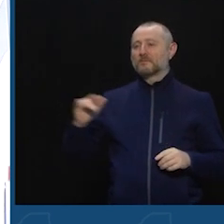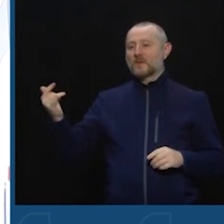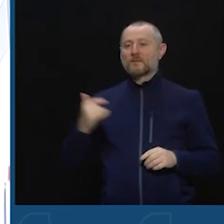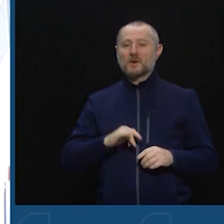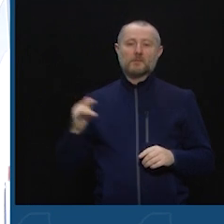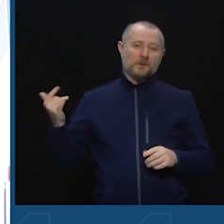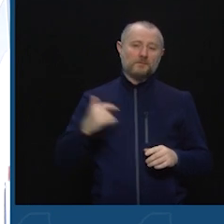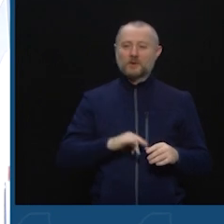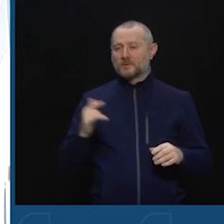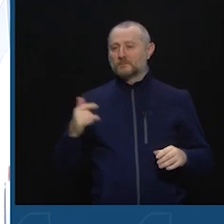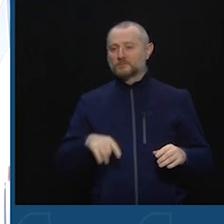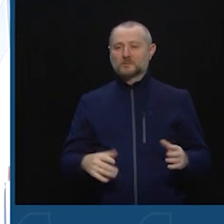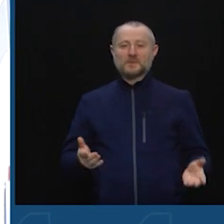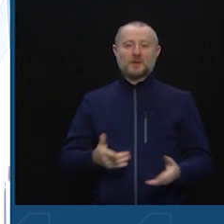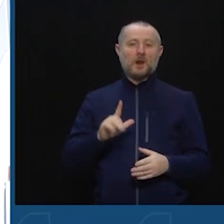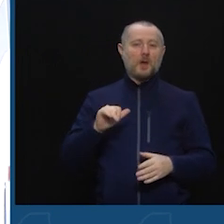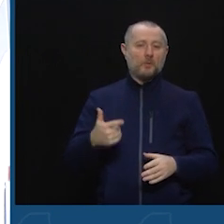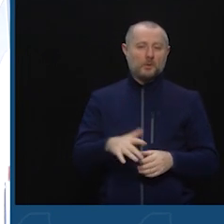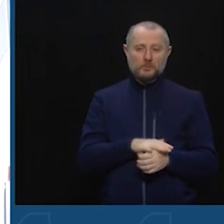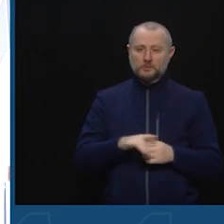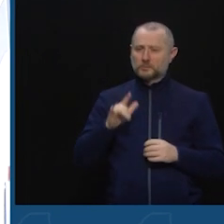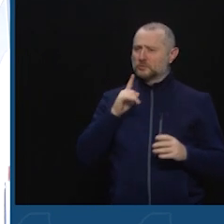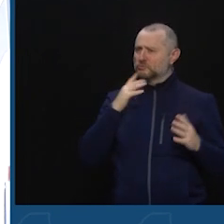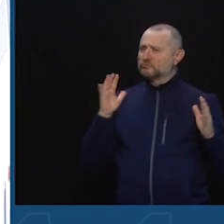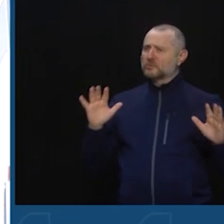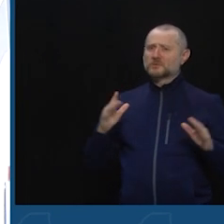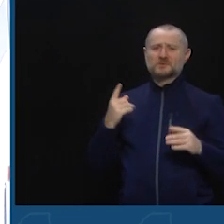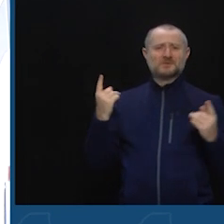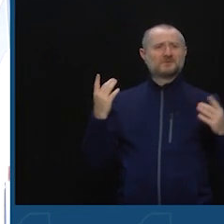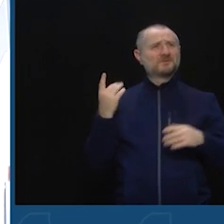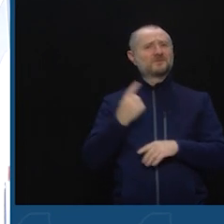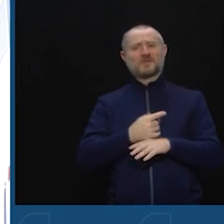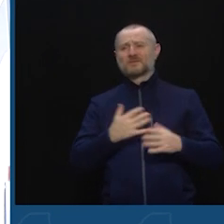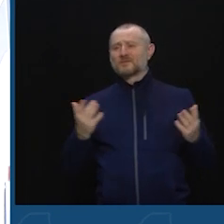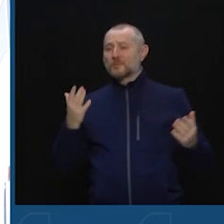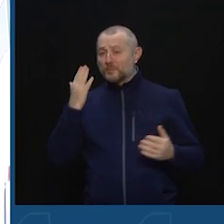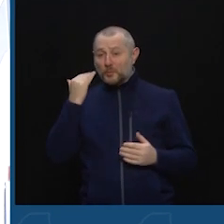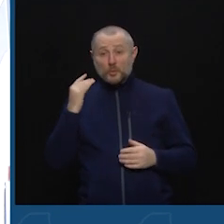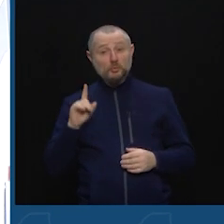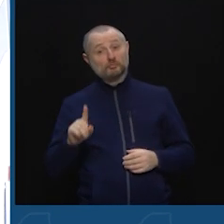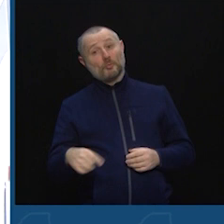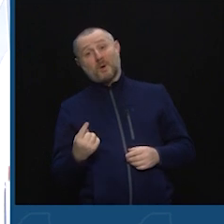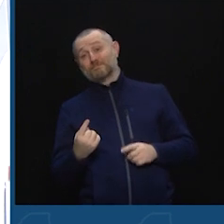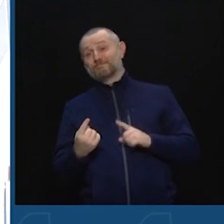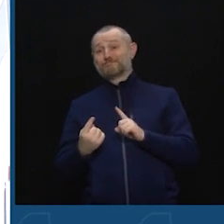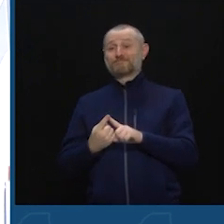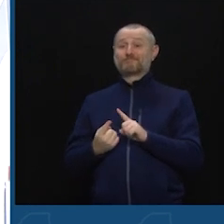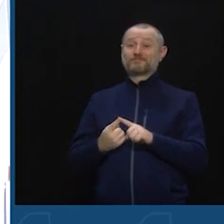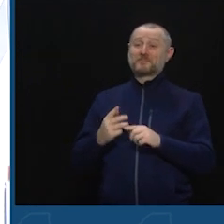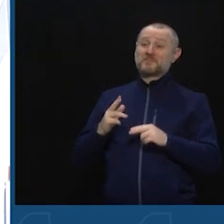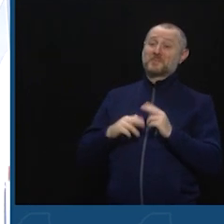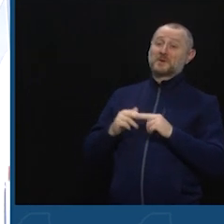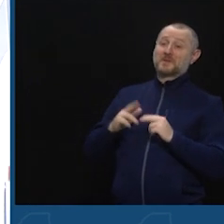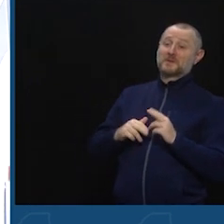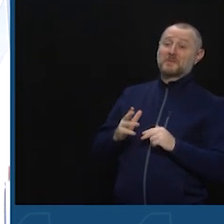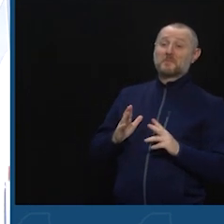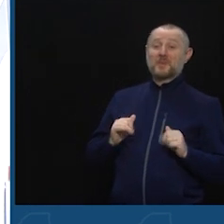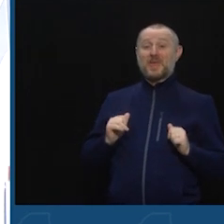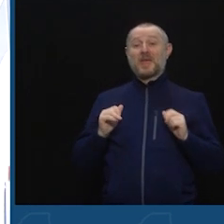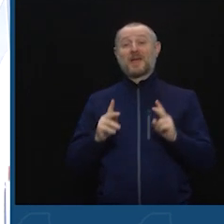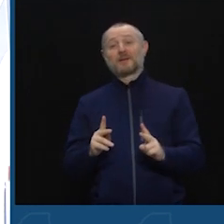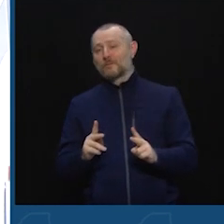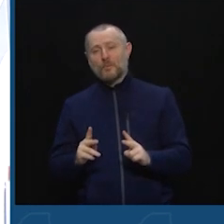well. And it's a great day because we're not only simply building back, but we are building back